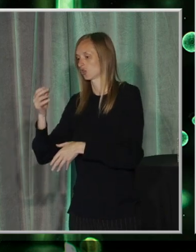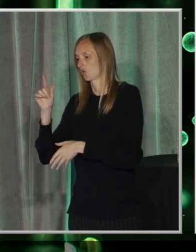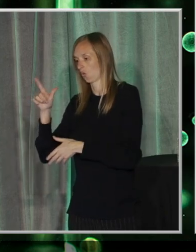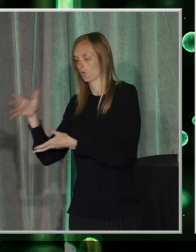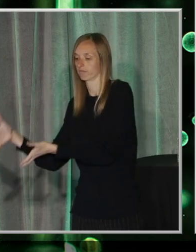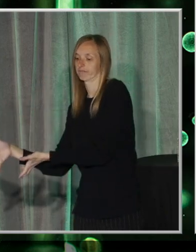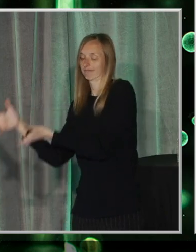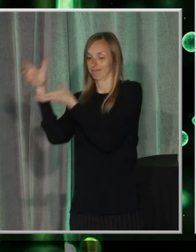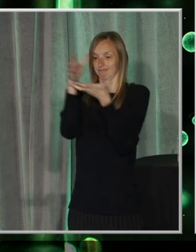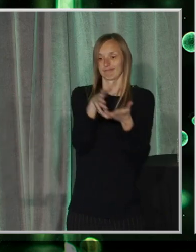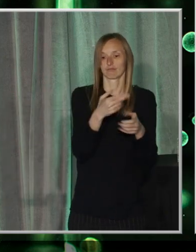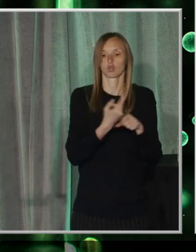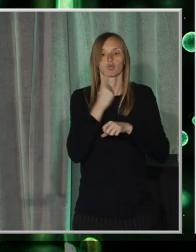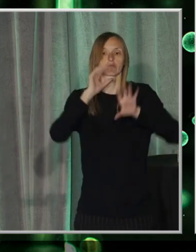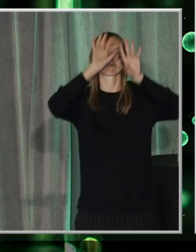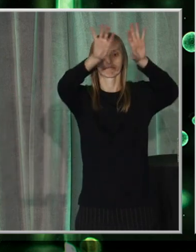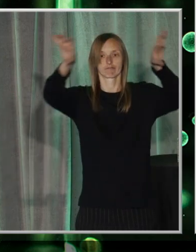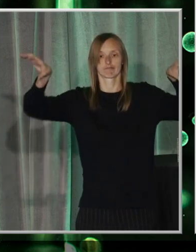charcoal